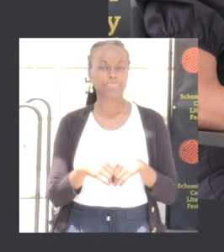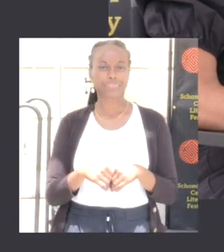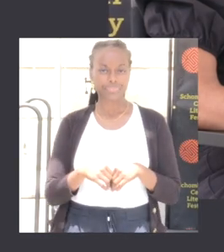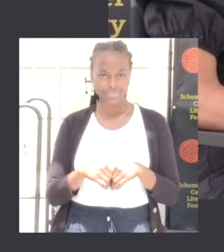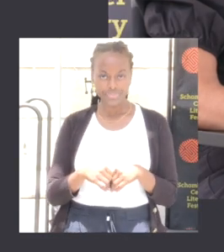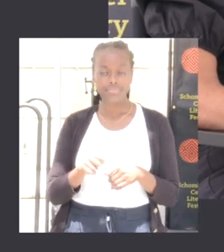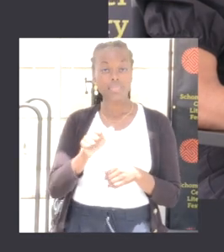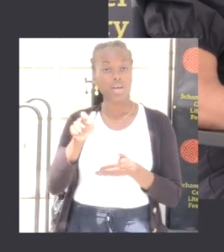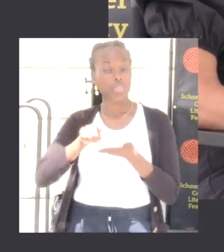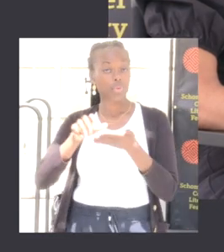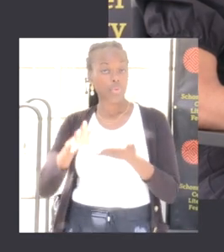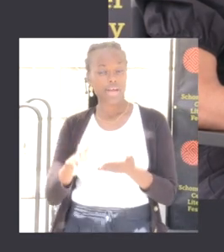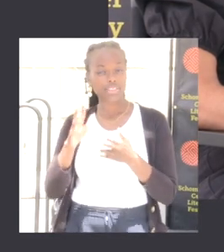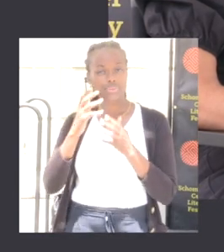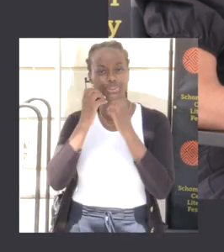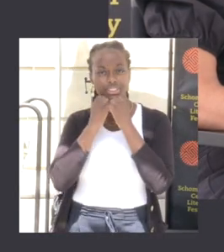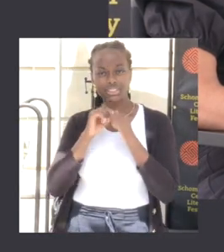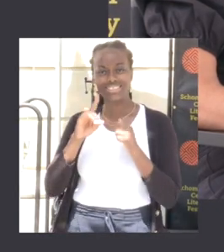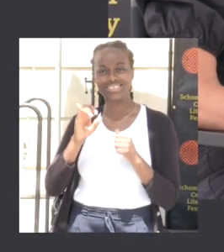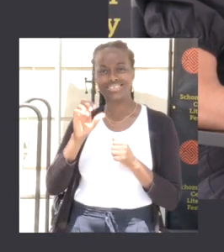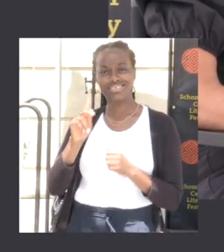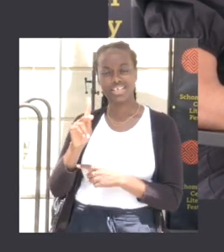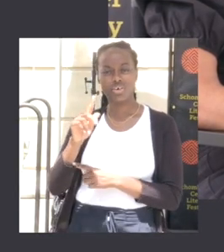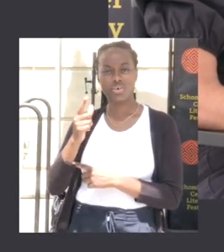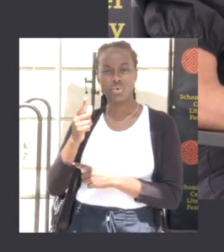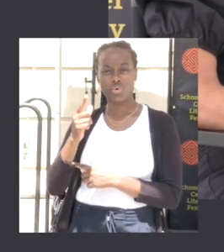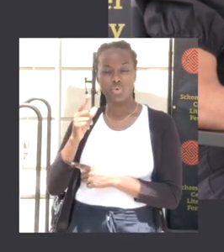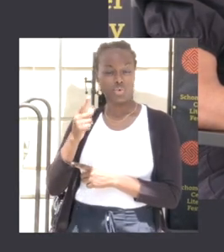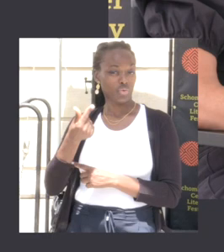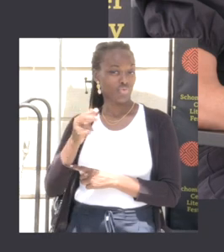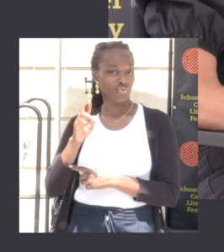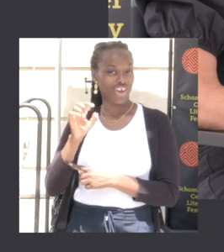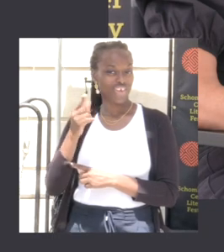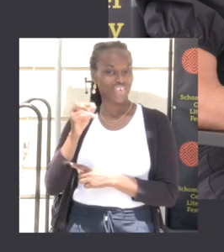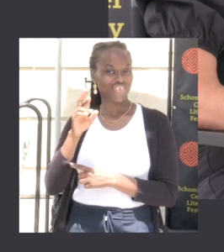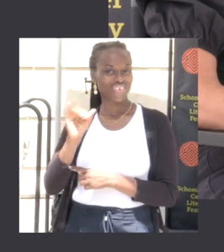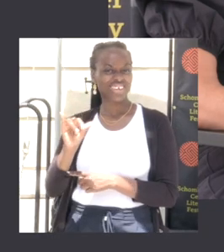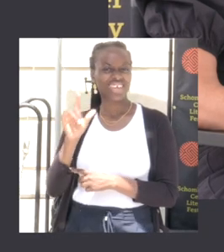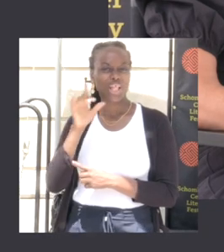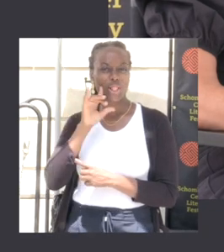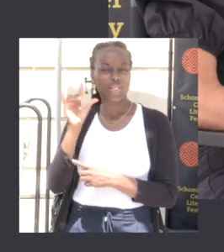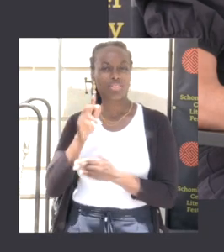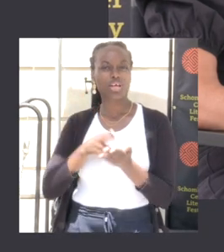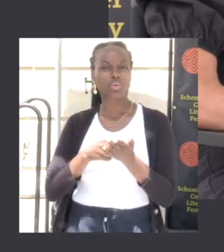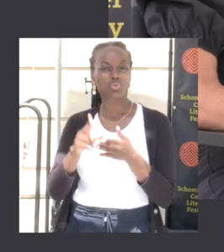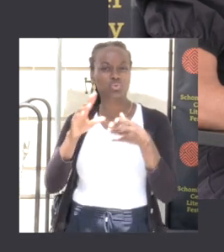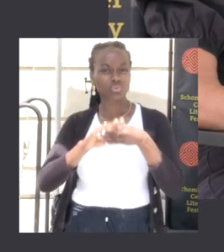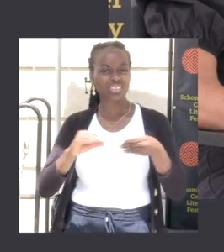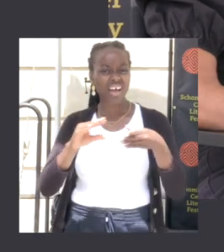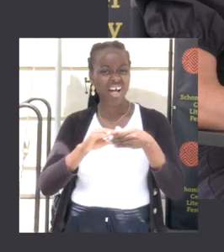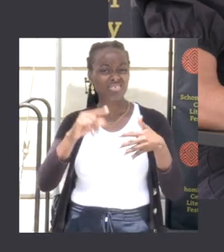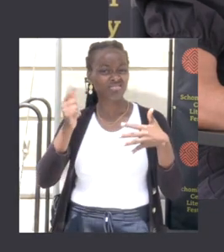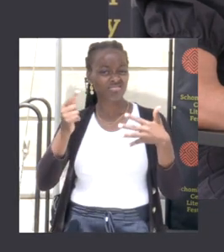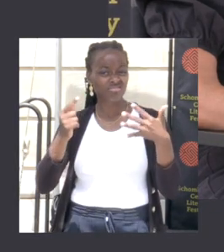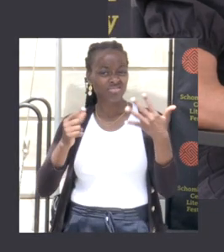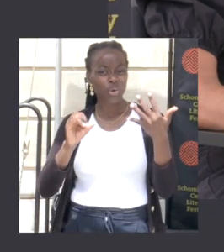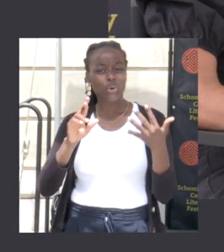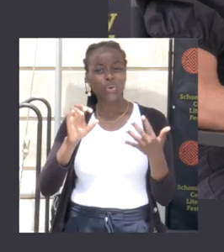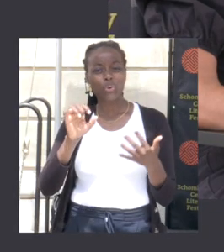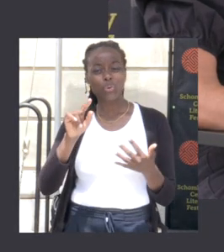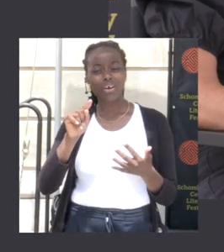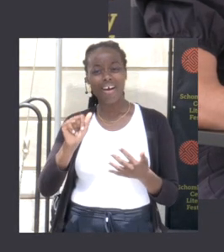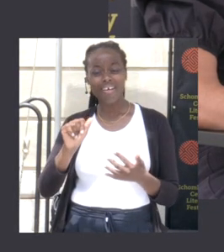cherish Dick Gregory, who in the tradition of prophetic truth tellers like Elijah Muhammad, Peter Tosh, Coretta Scott King, and